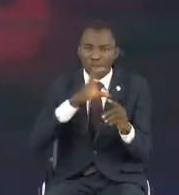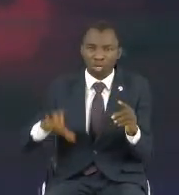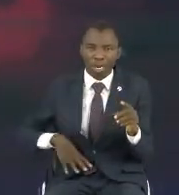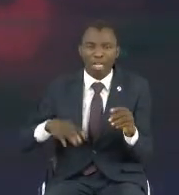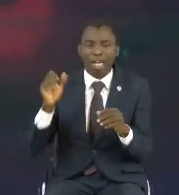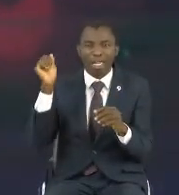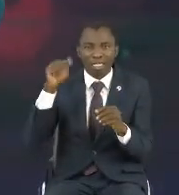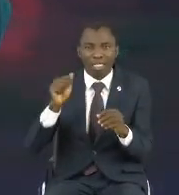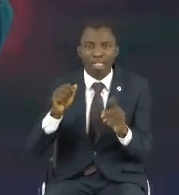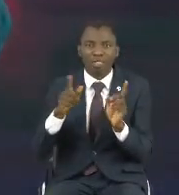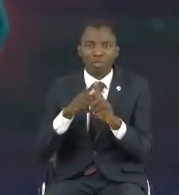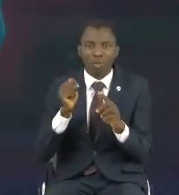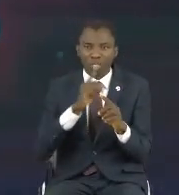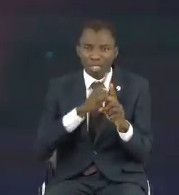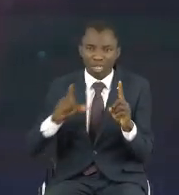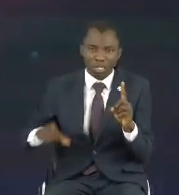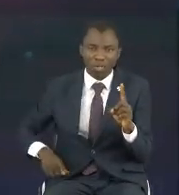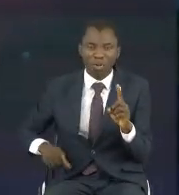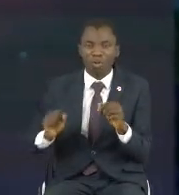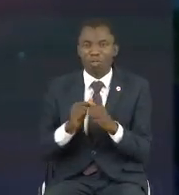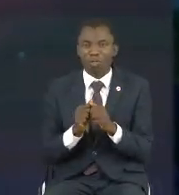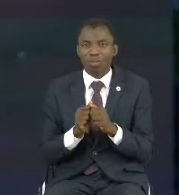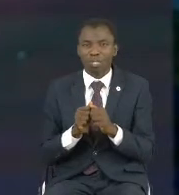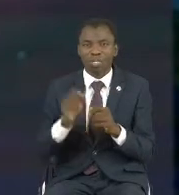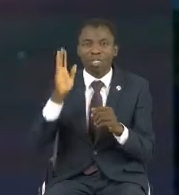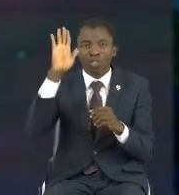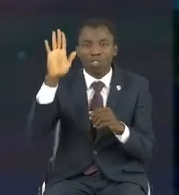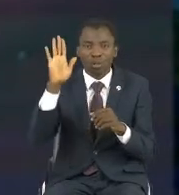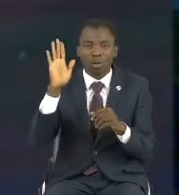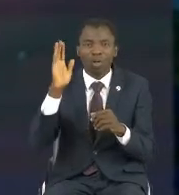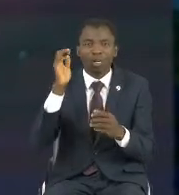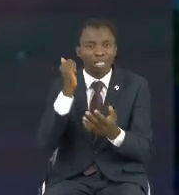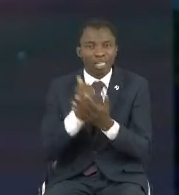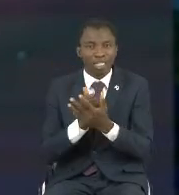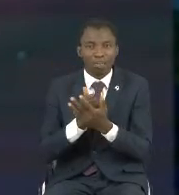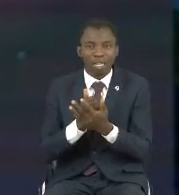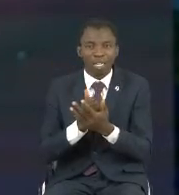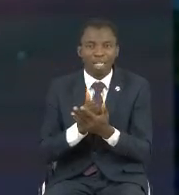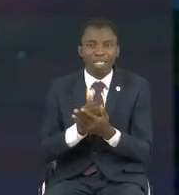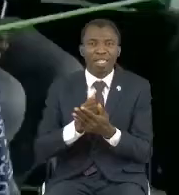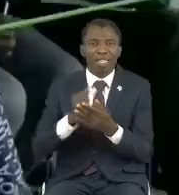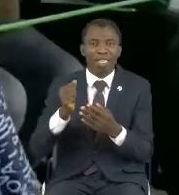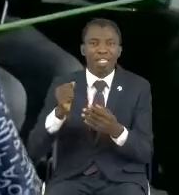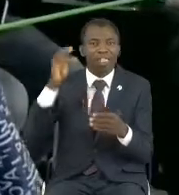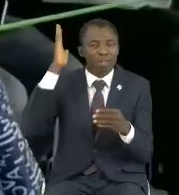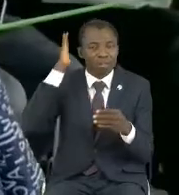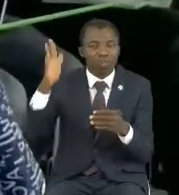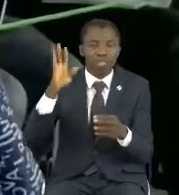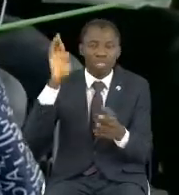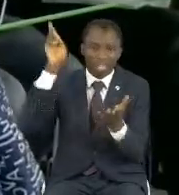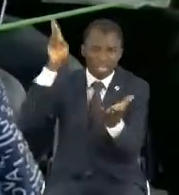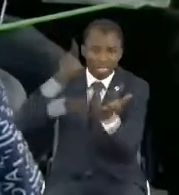Lord. Your amen and your yes will register in heaven.